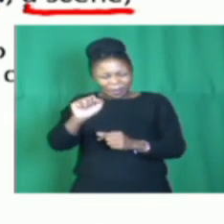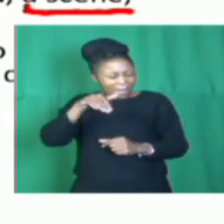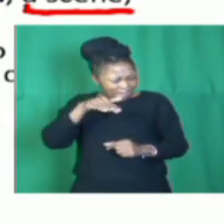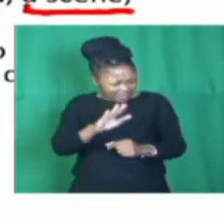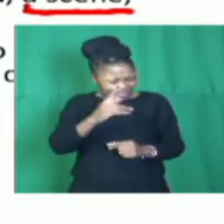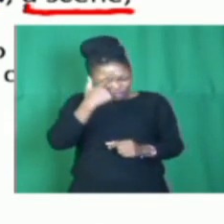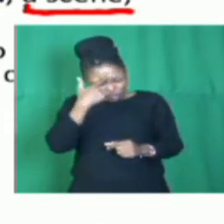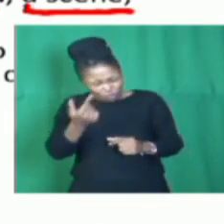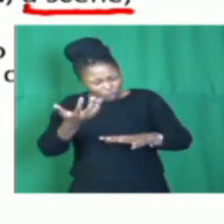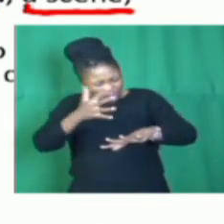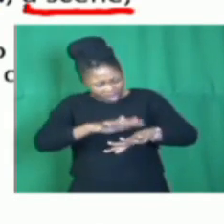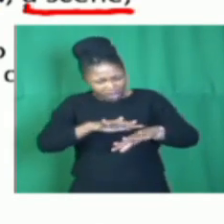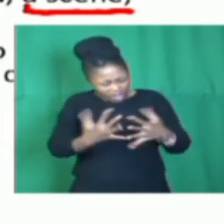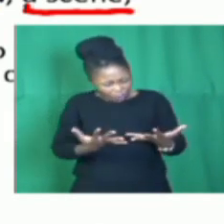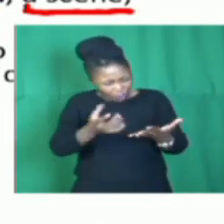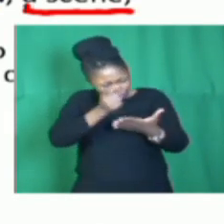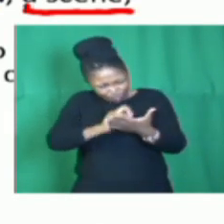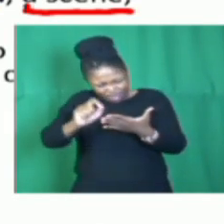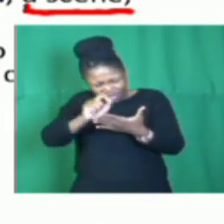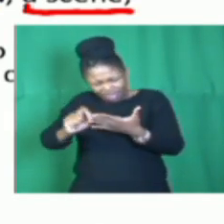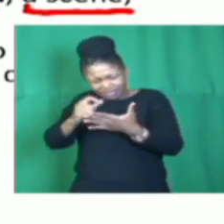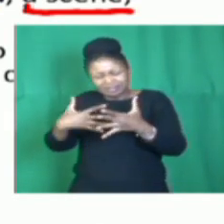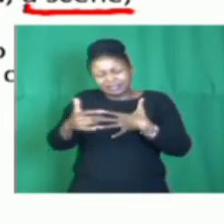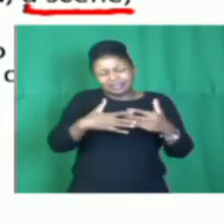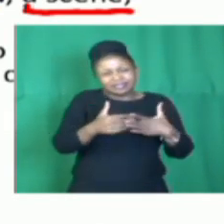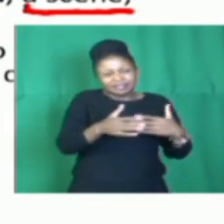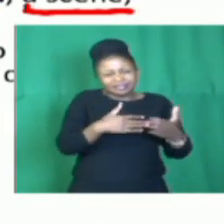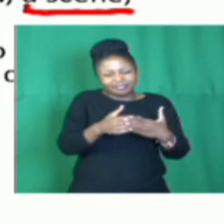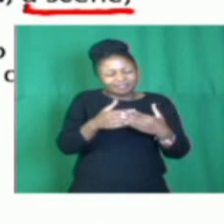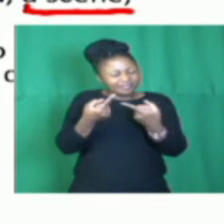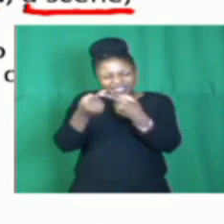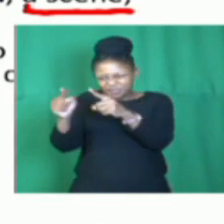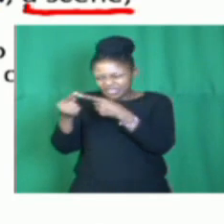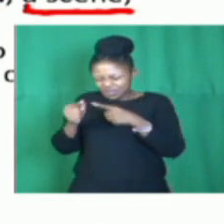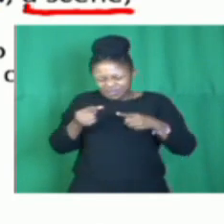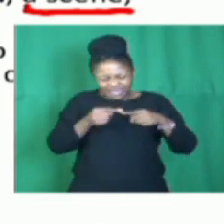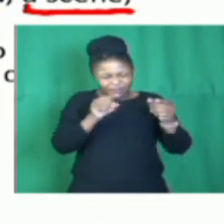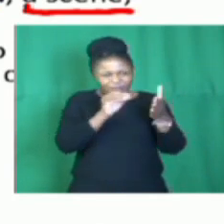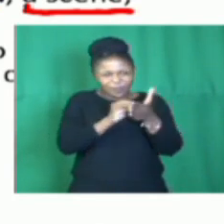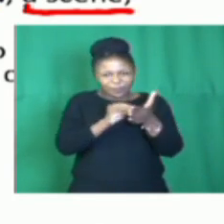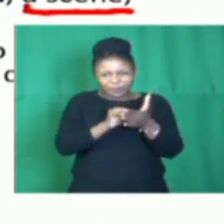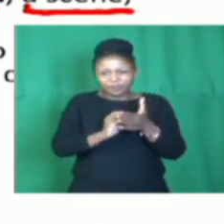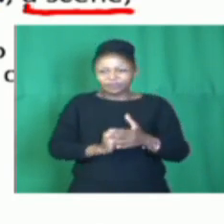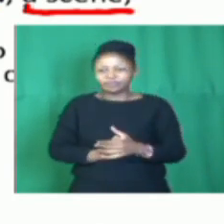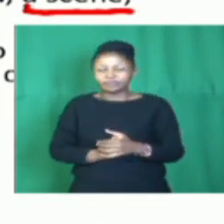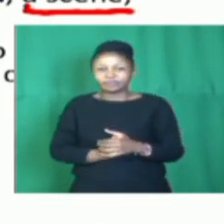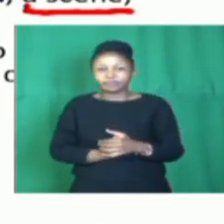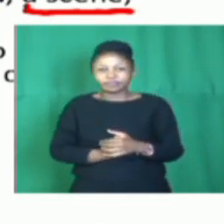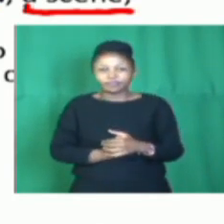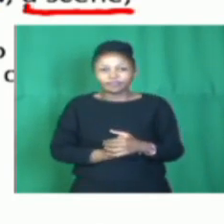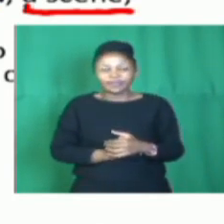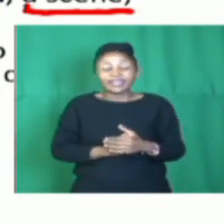to know how to write or how to describe each of these things. Okay, learners, a